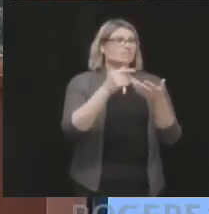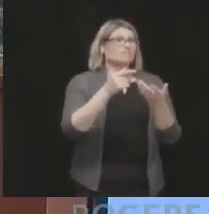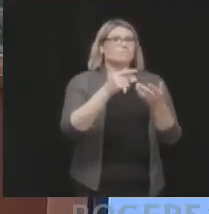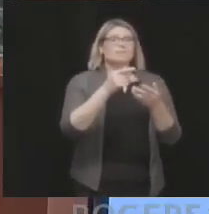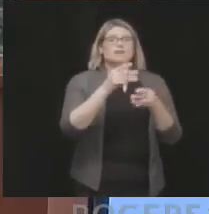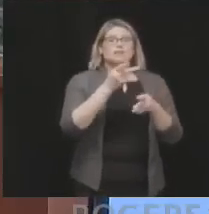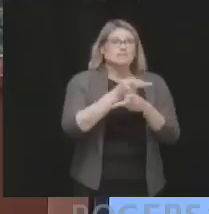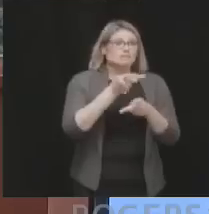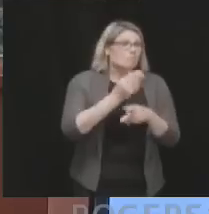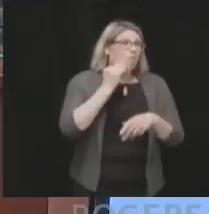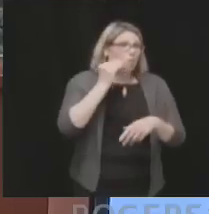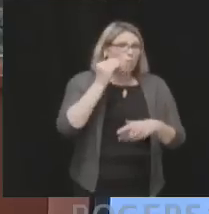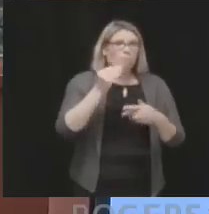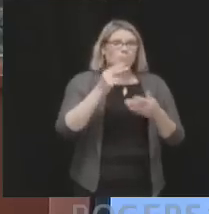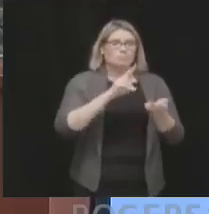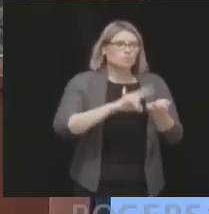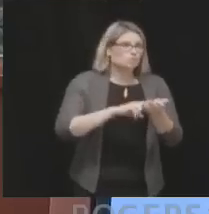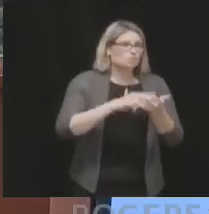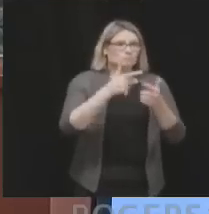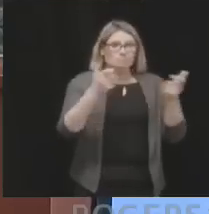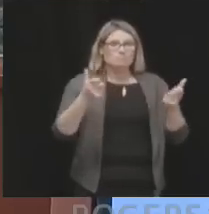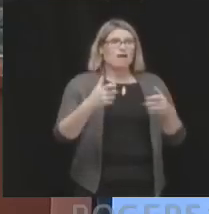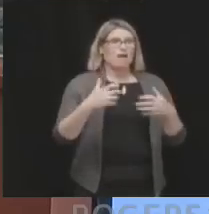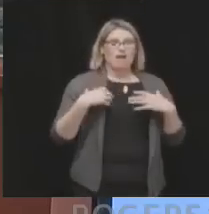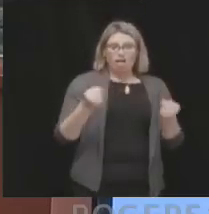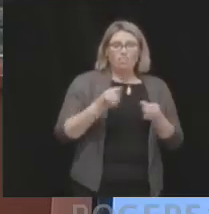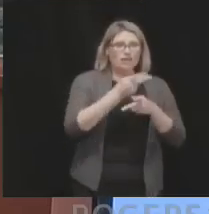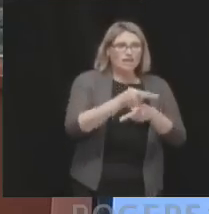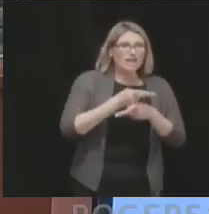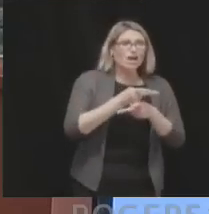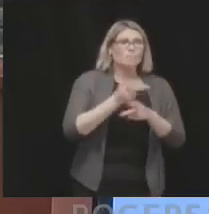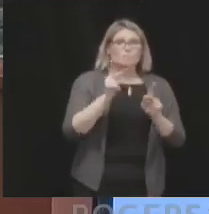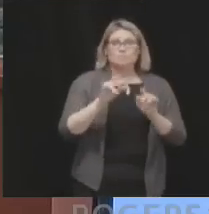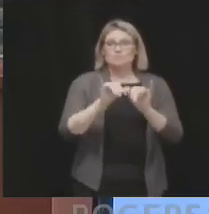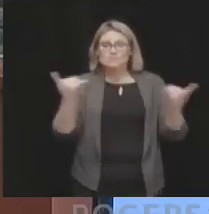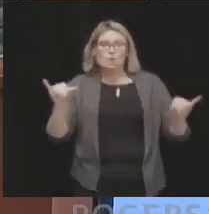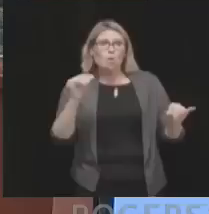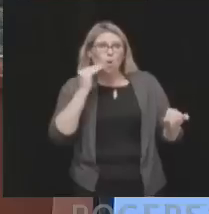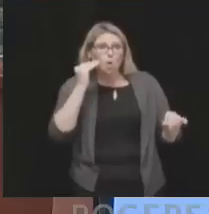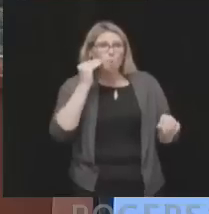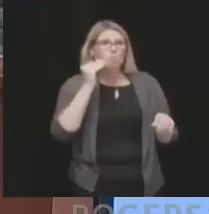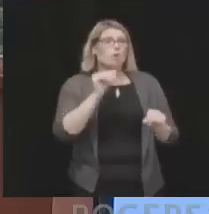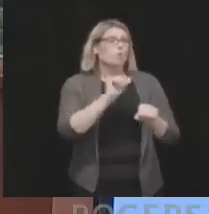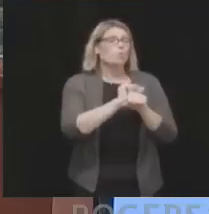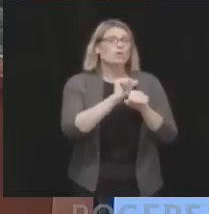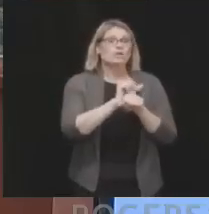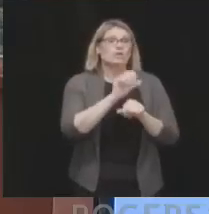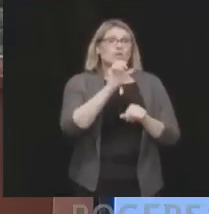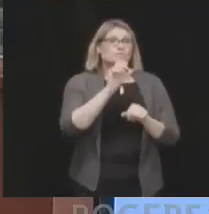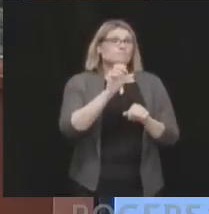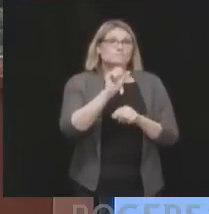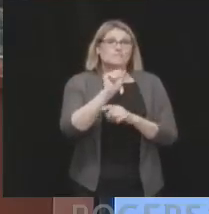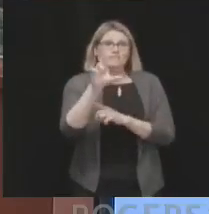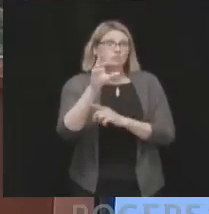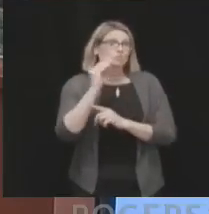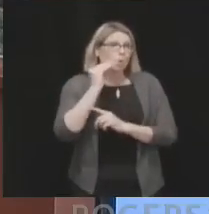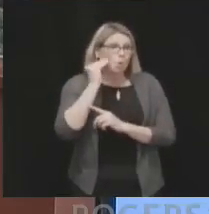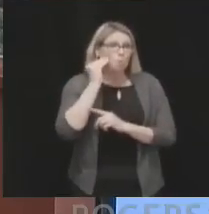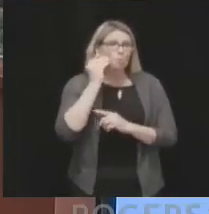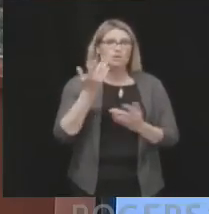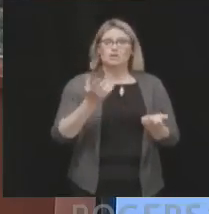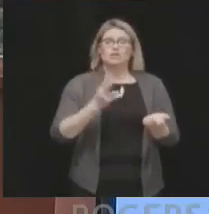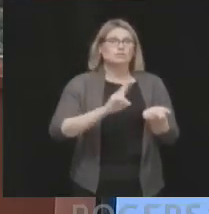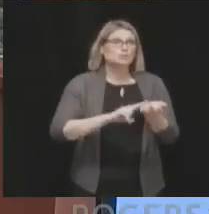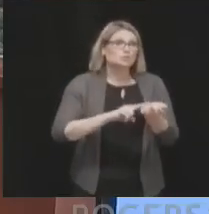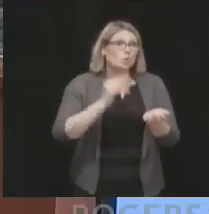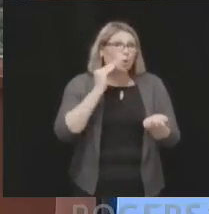have kept this province going despite the unknown and the fear that you faced and the anxiety, which